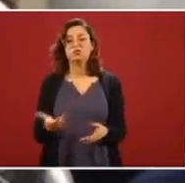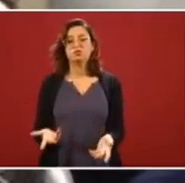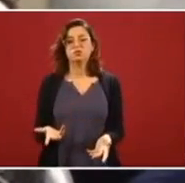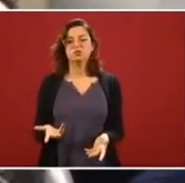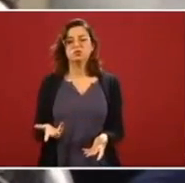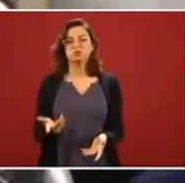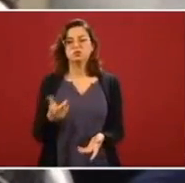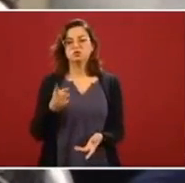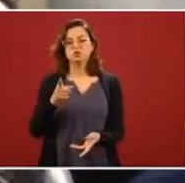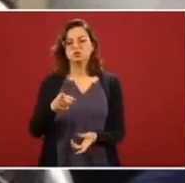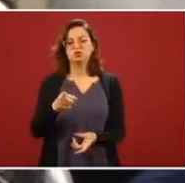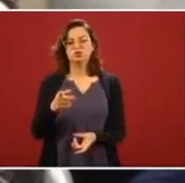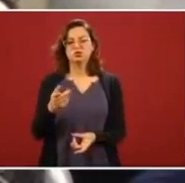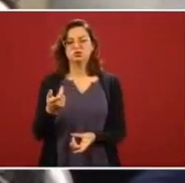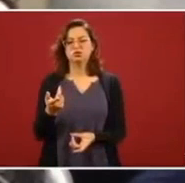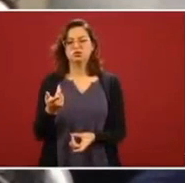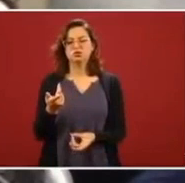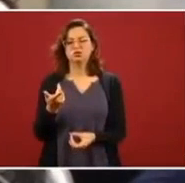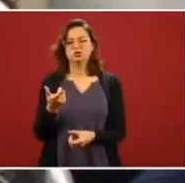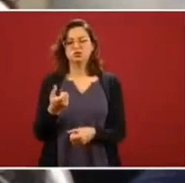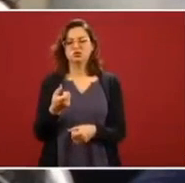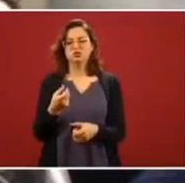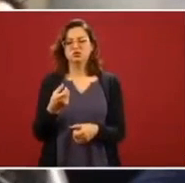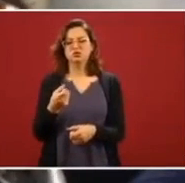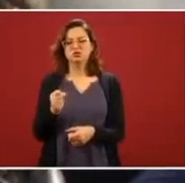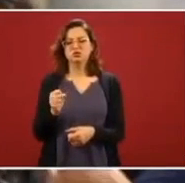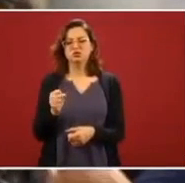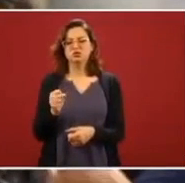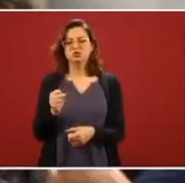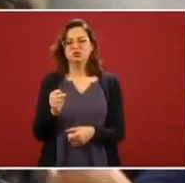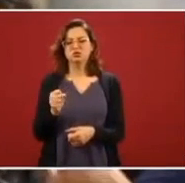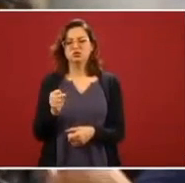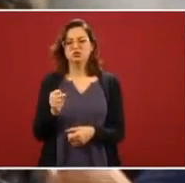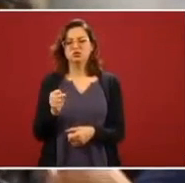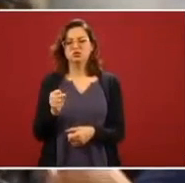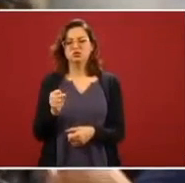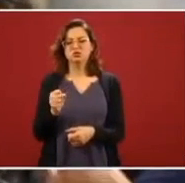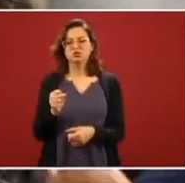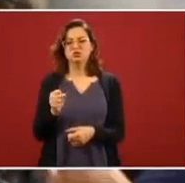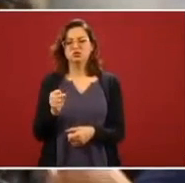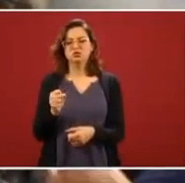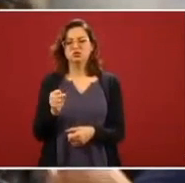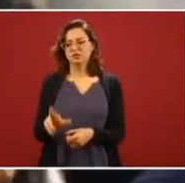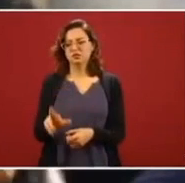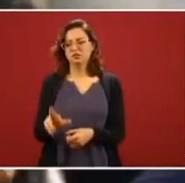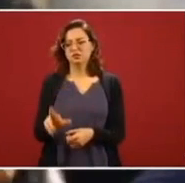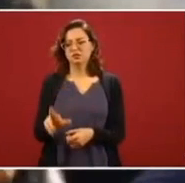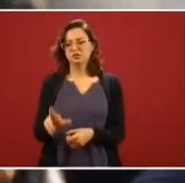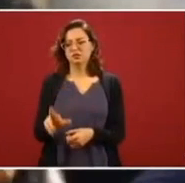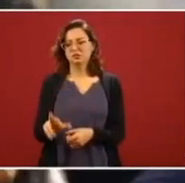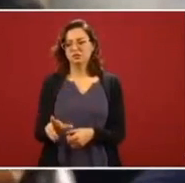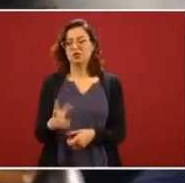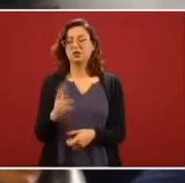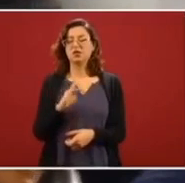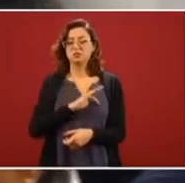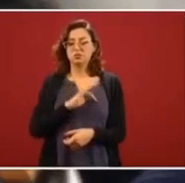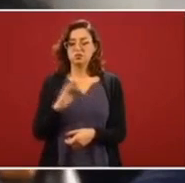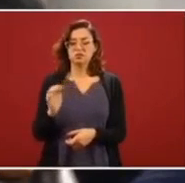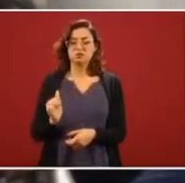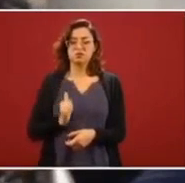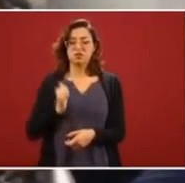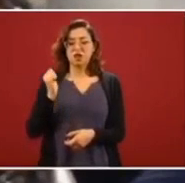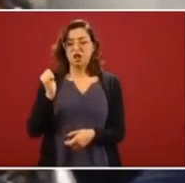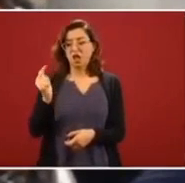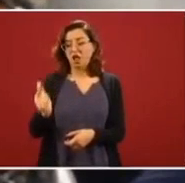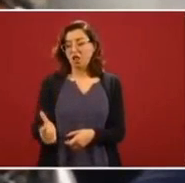la Secretaría la Secretaría de Marina, For the Secretary of Marine, para que pudiesen hacer